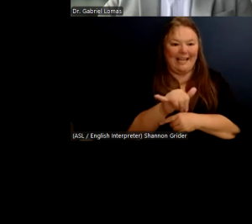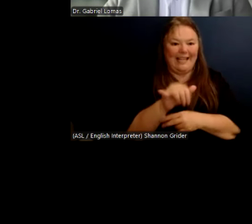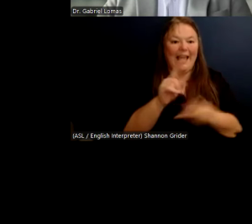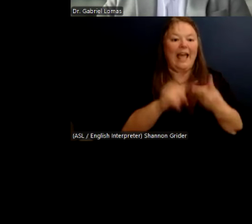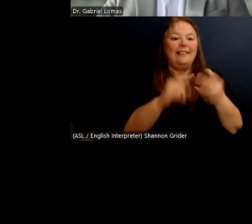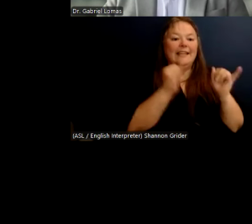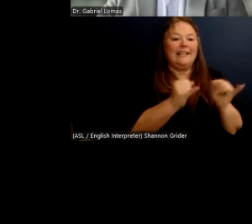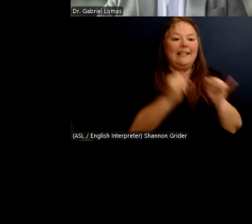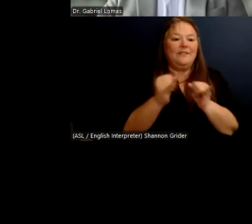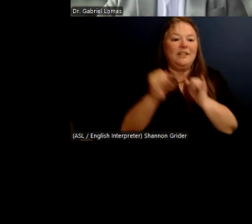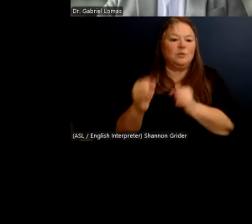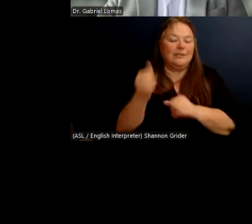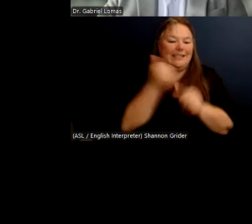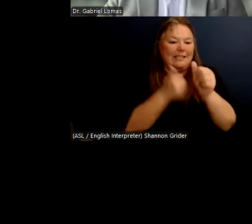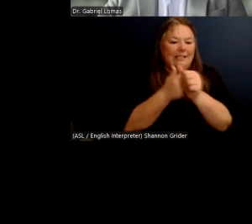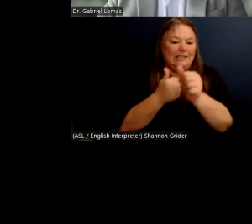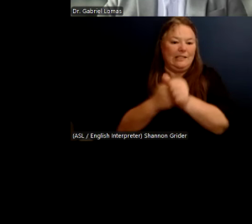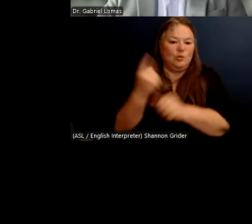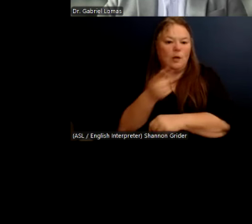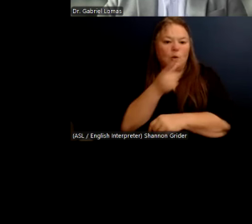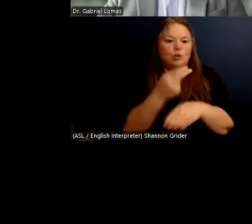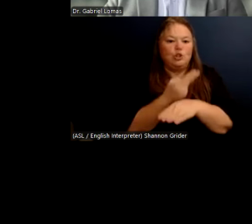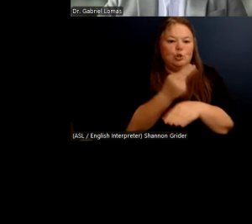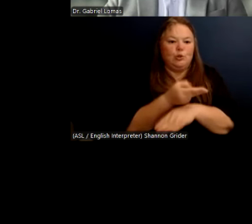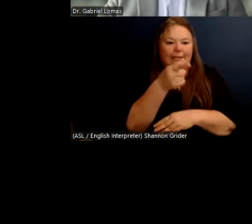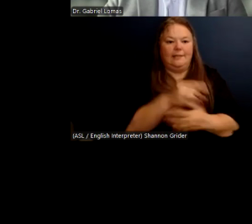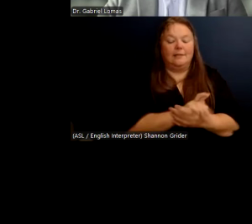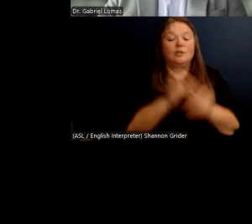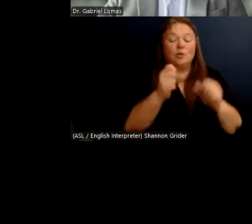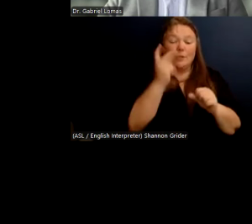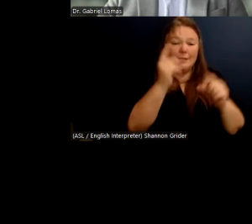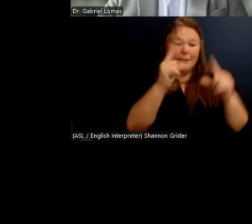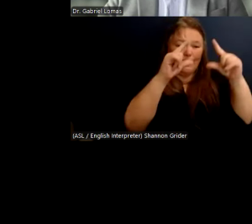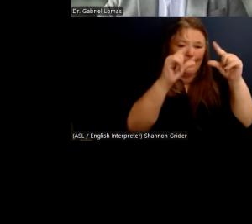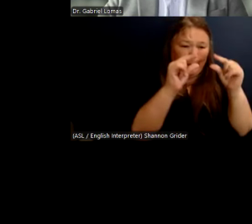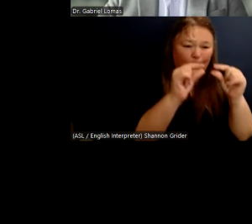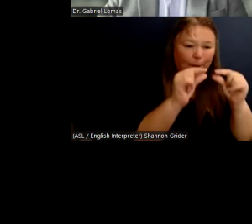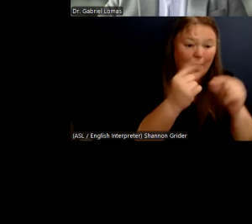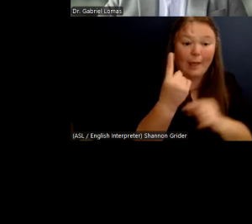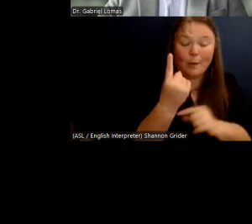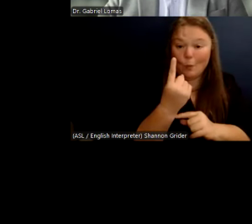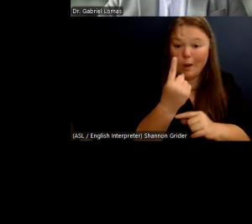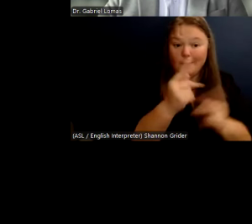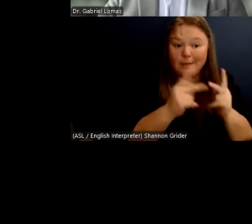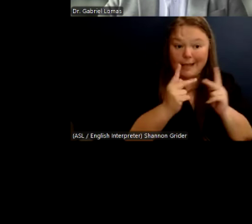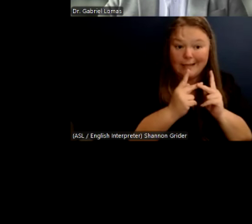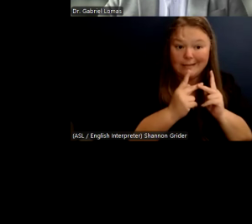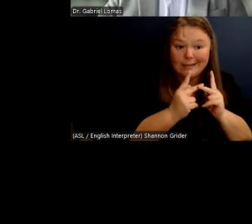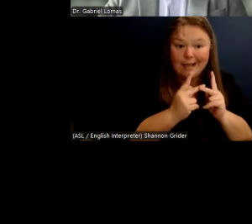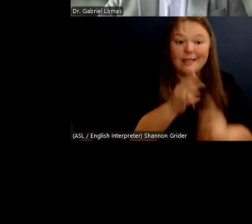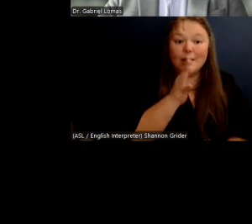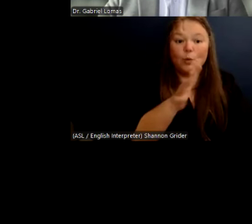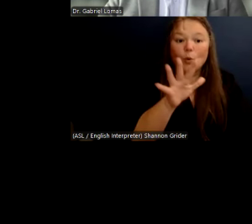at each one that is actually using this. So you can see that at one of the facilities, there were